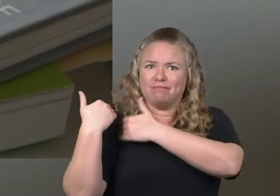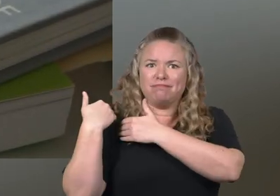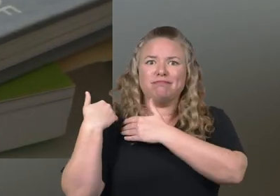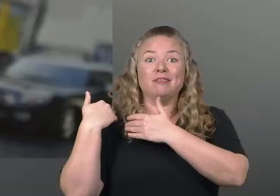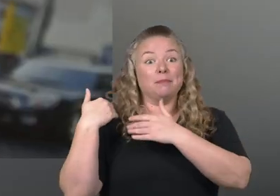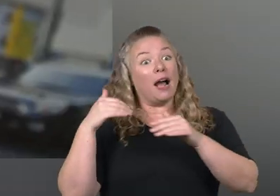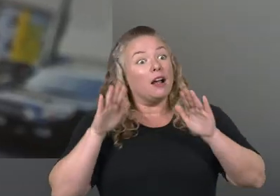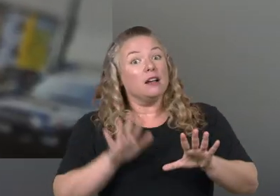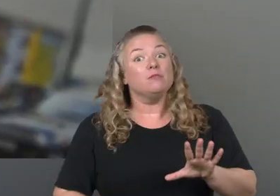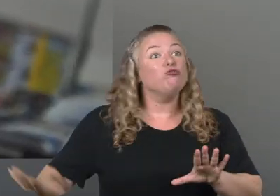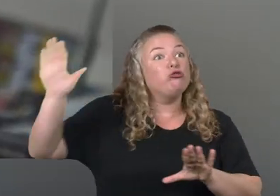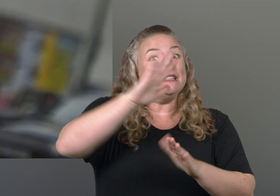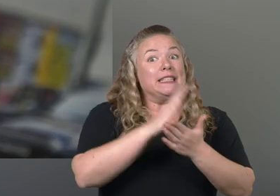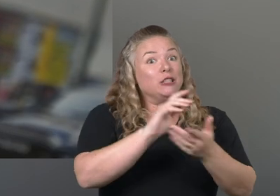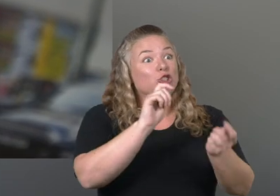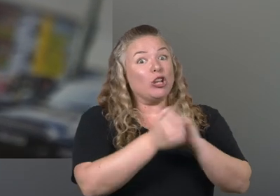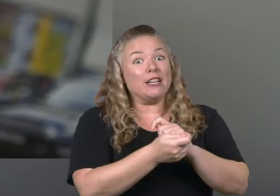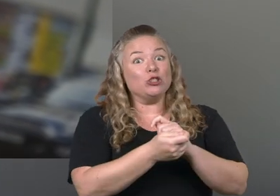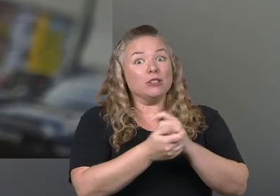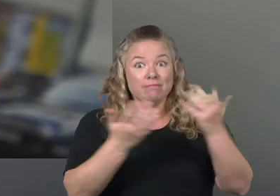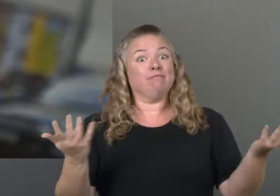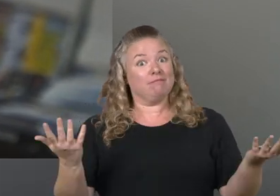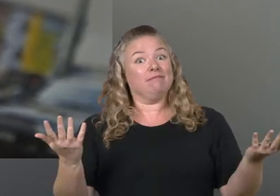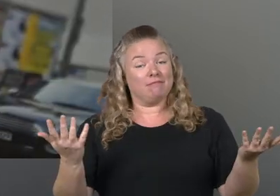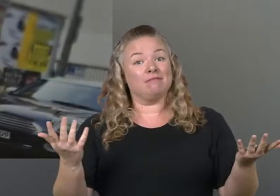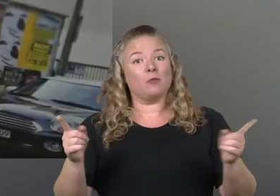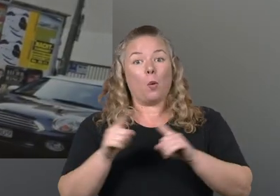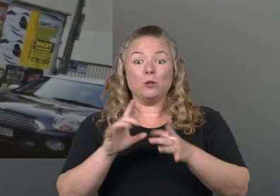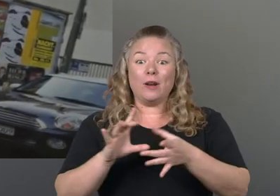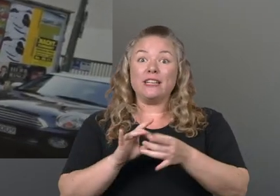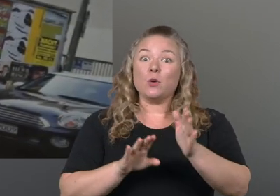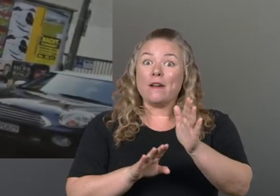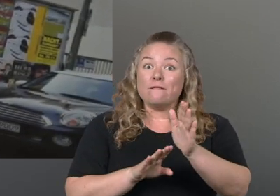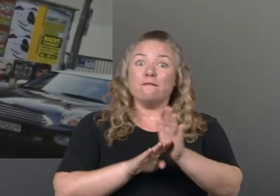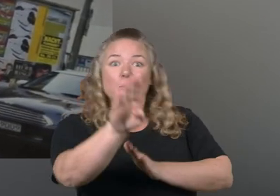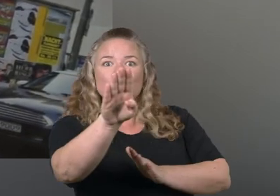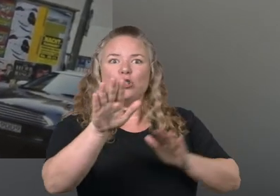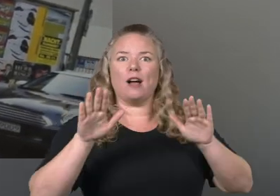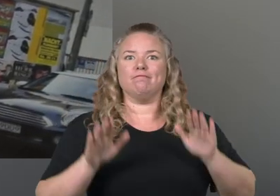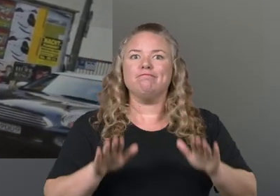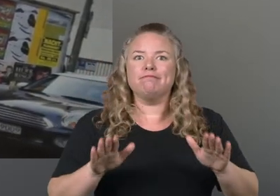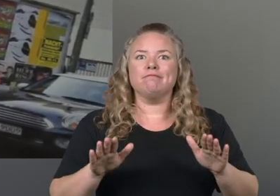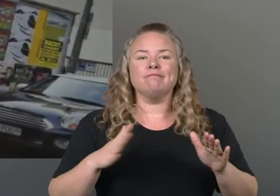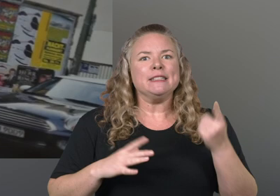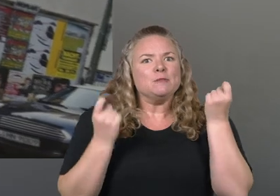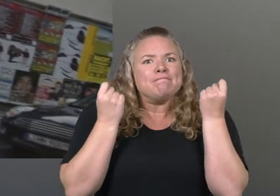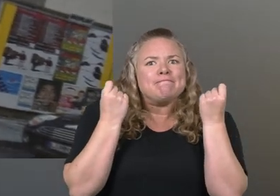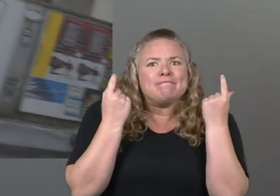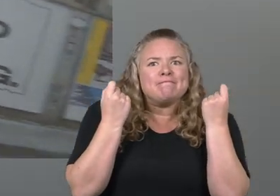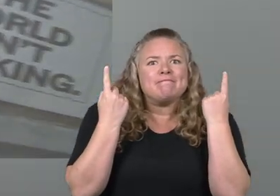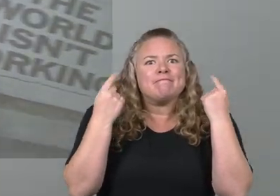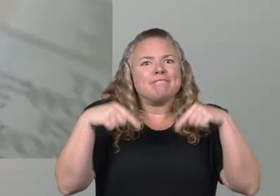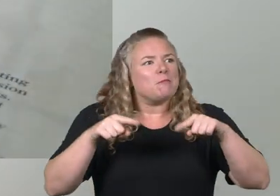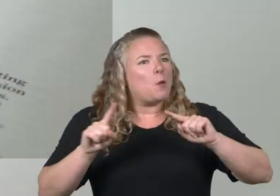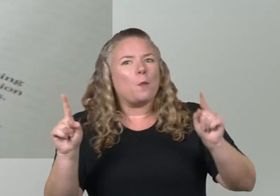you know, and it's also about future nation, then understanding what the nation is and wants,